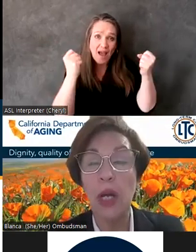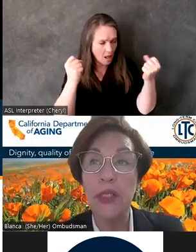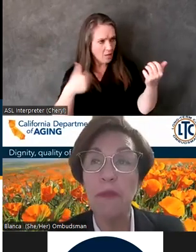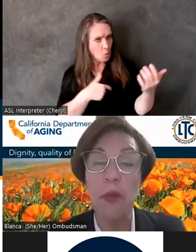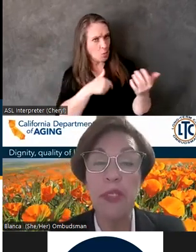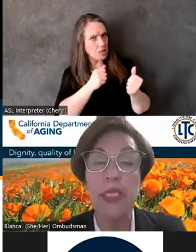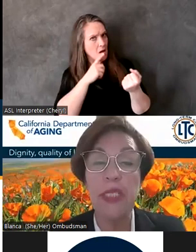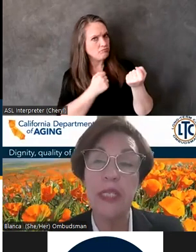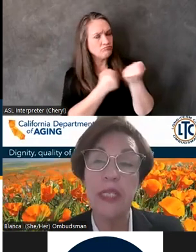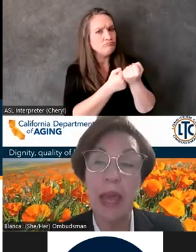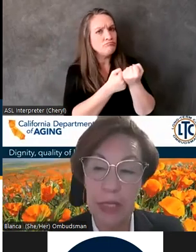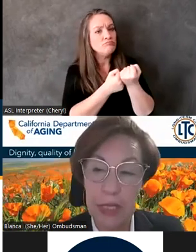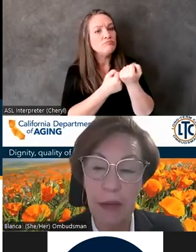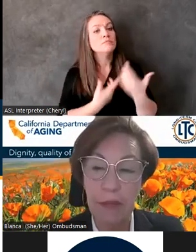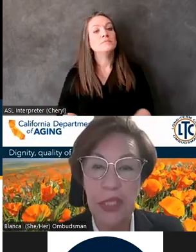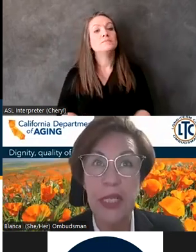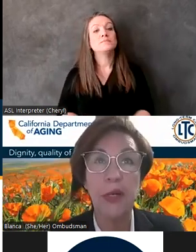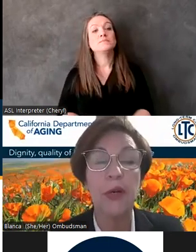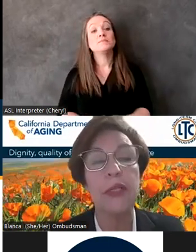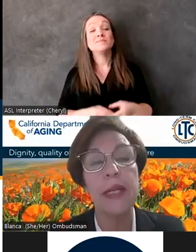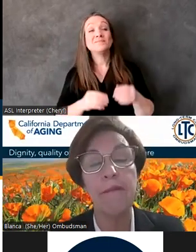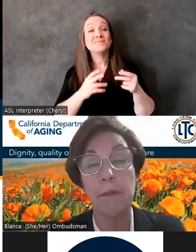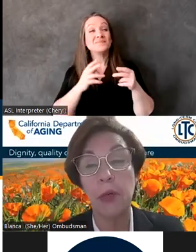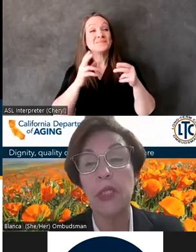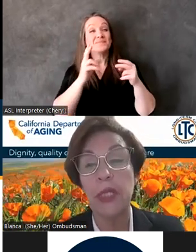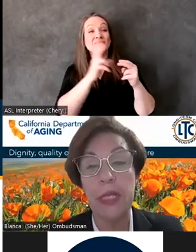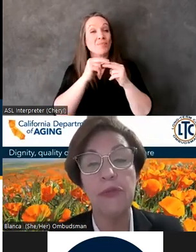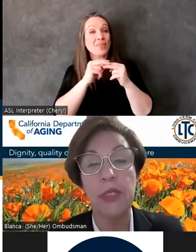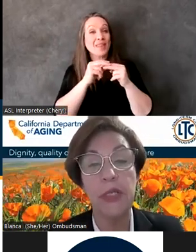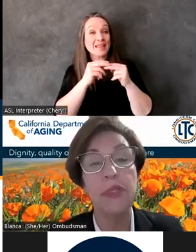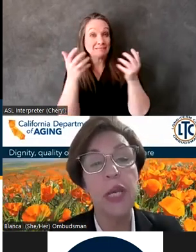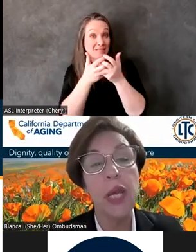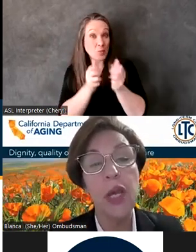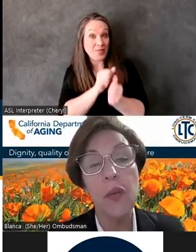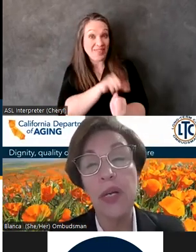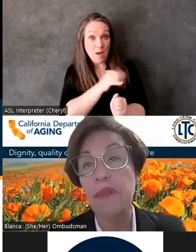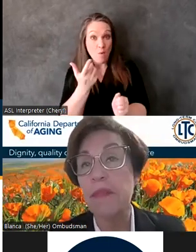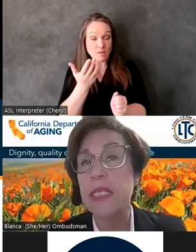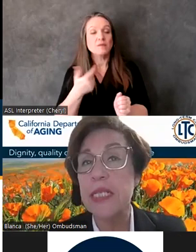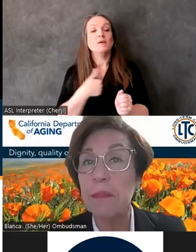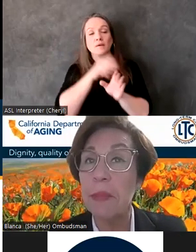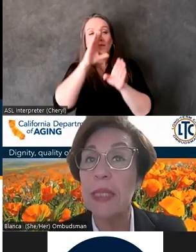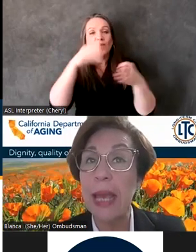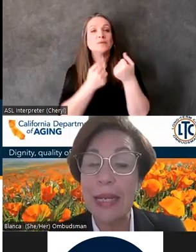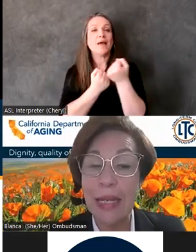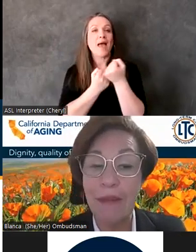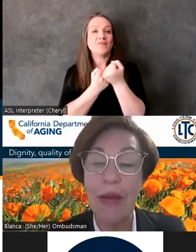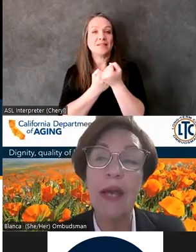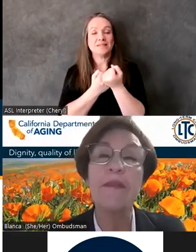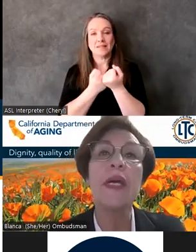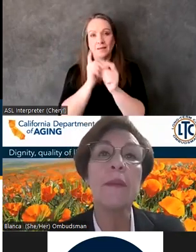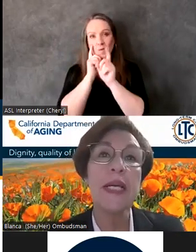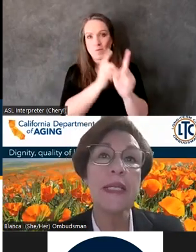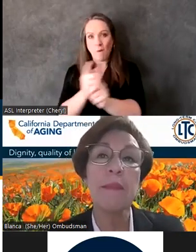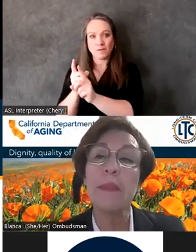we're also focusing on some advocacy efforts that have currently been introduced. One of them is Assembly Bill